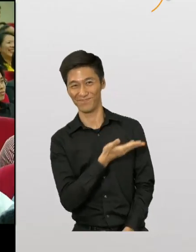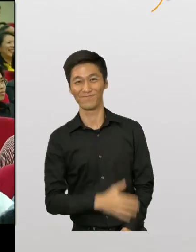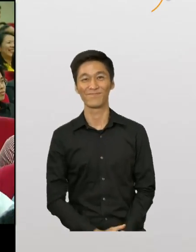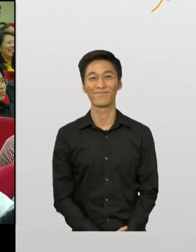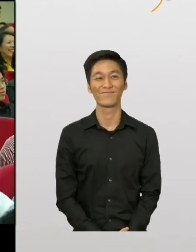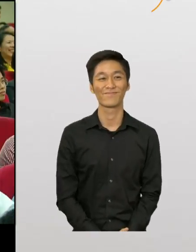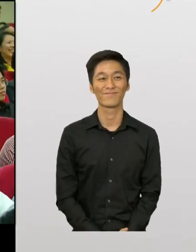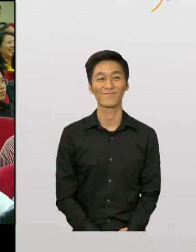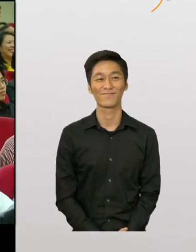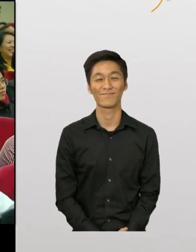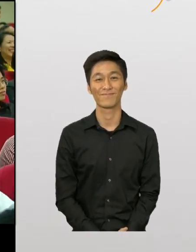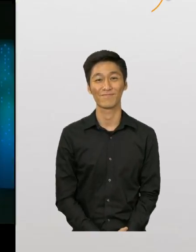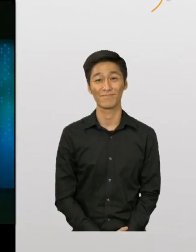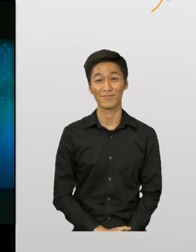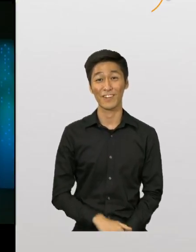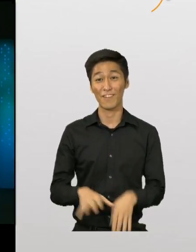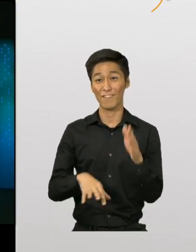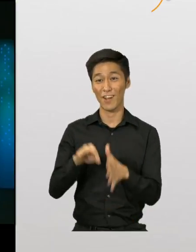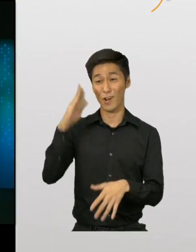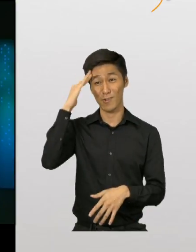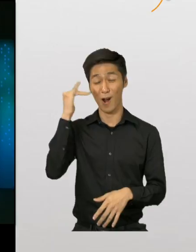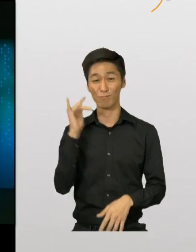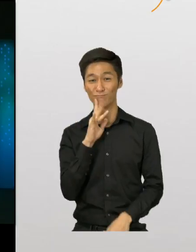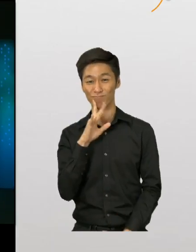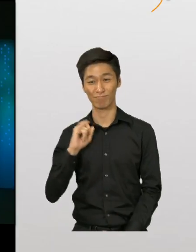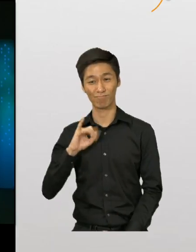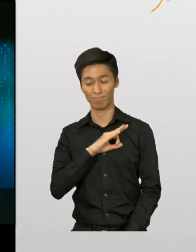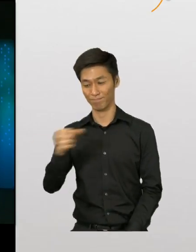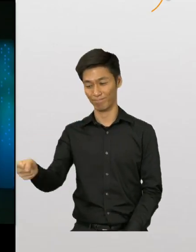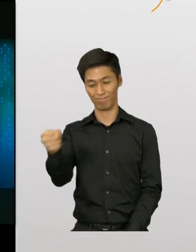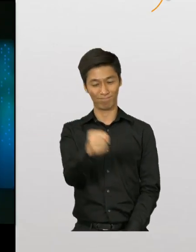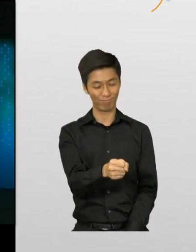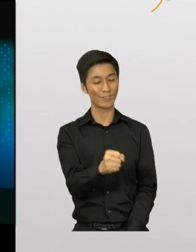We found and assigned Korean-speaking officers to the North Korean delegation.